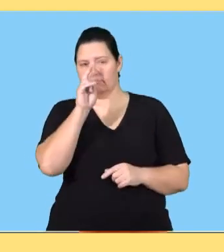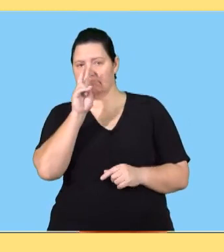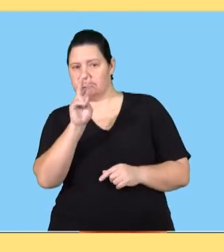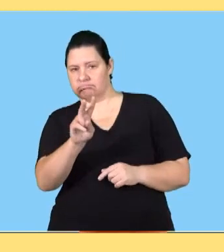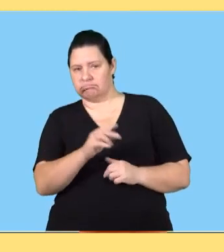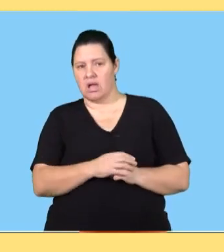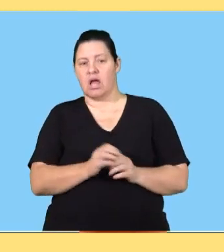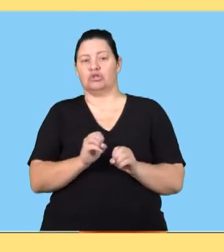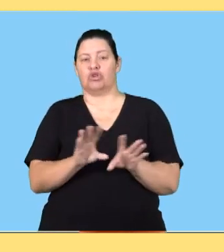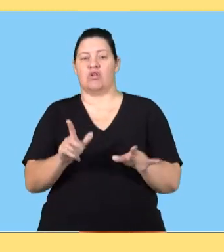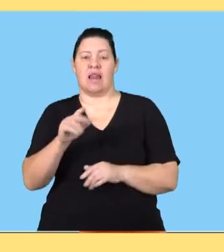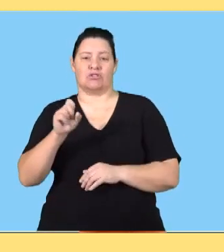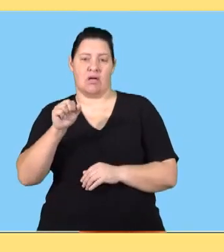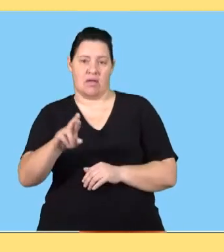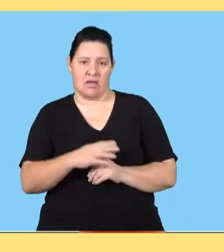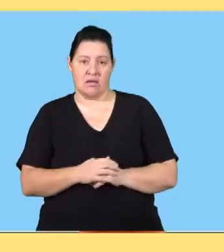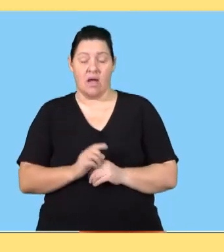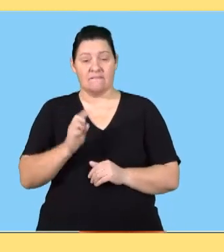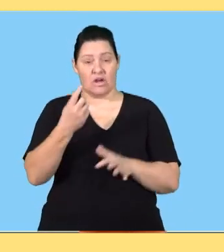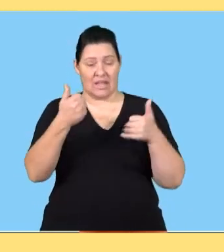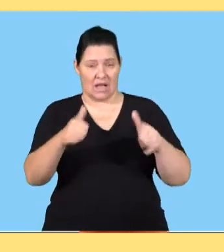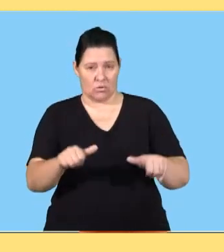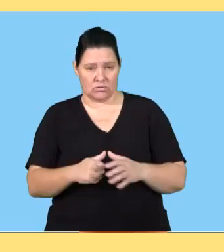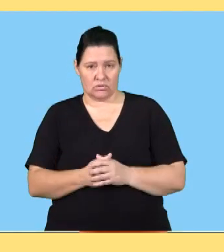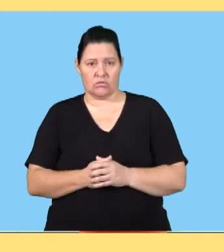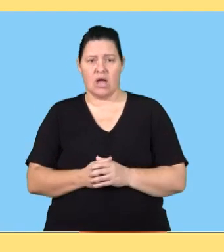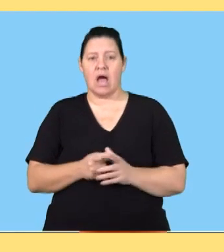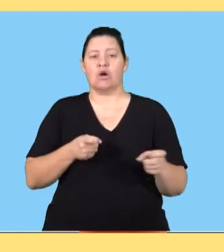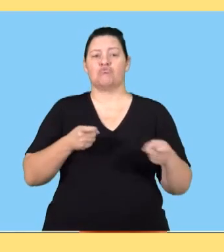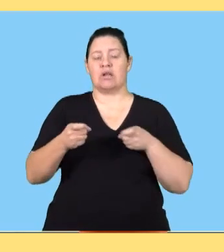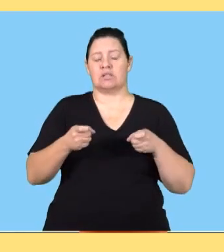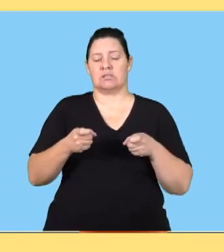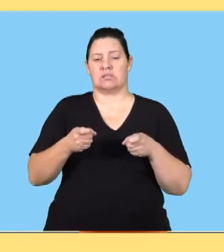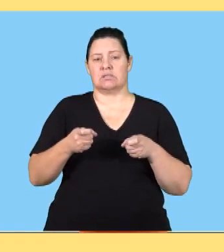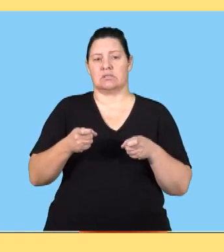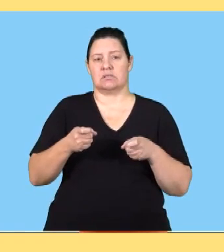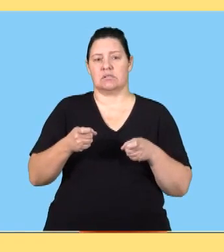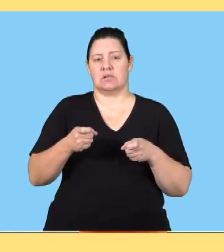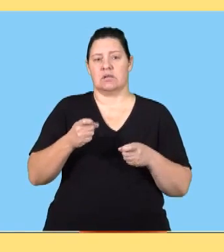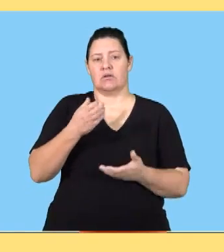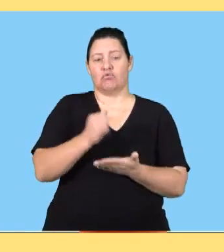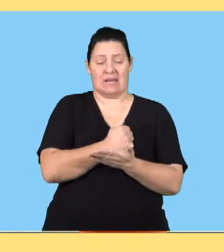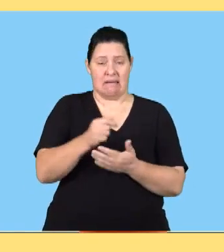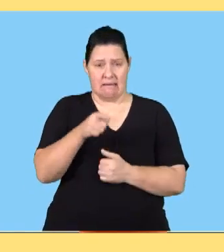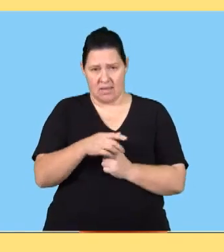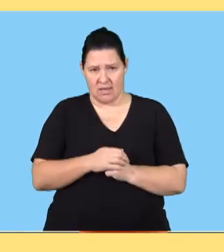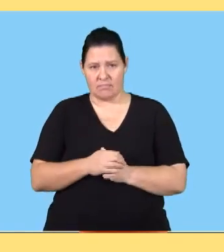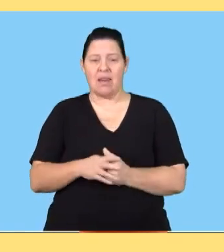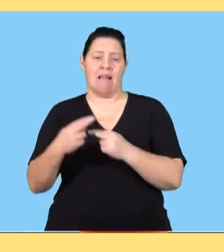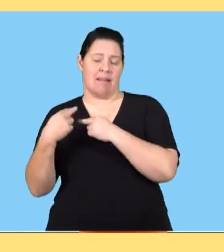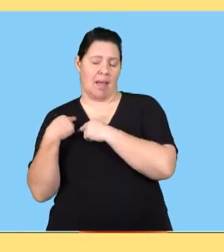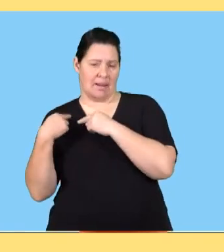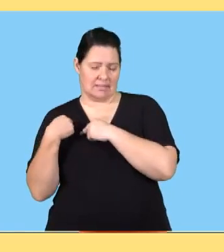now going to see our general ledger. So the first account is the creditors control. Creditors control is